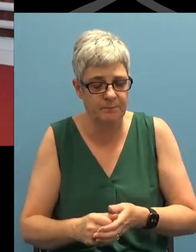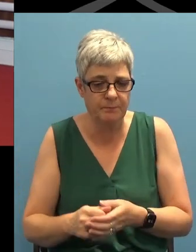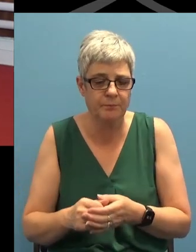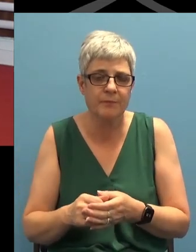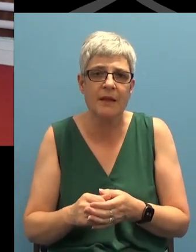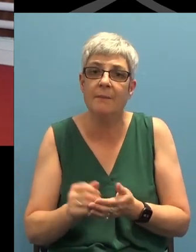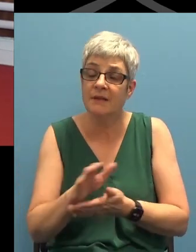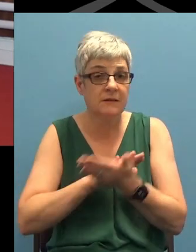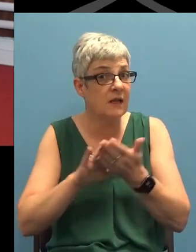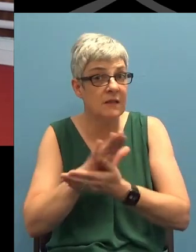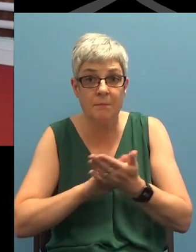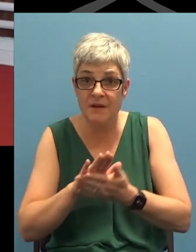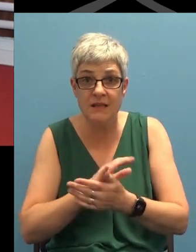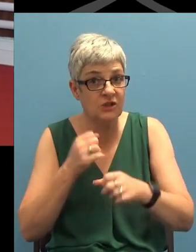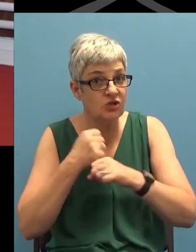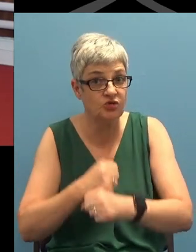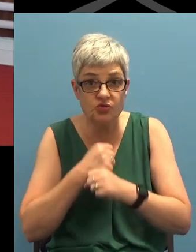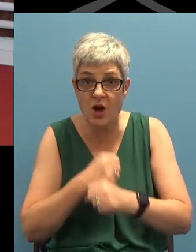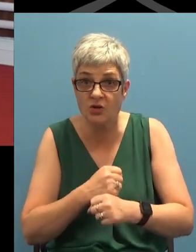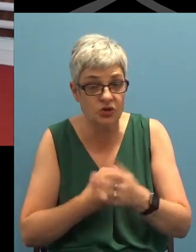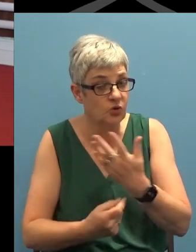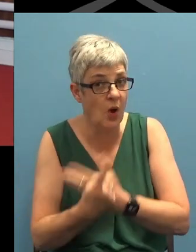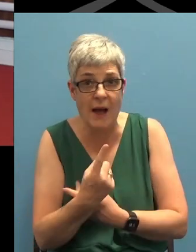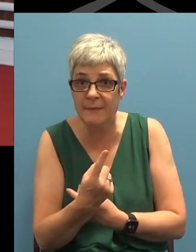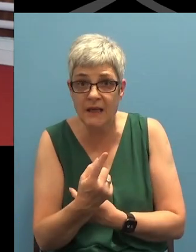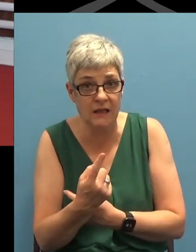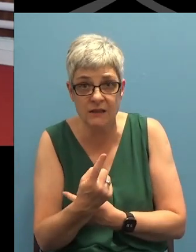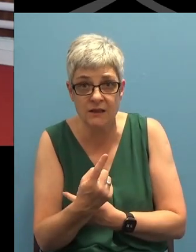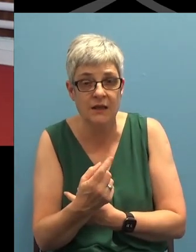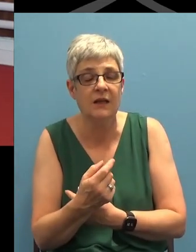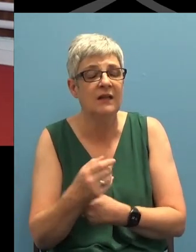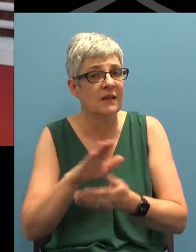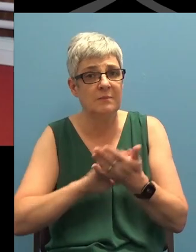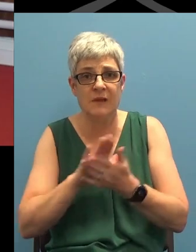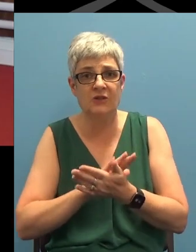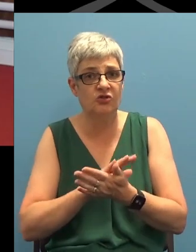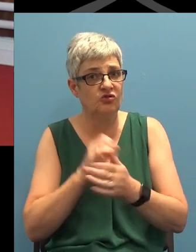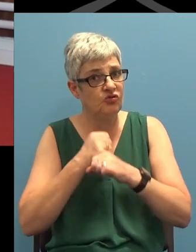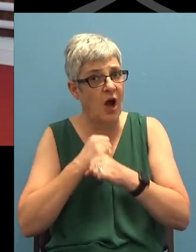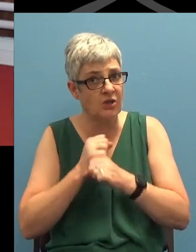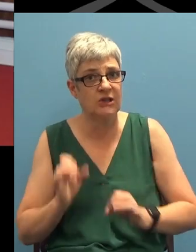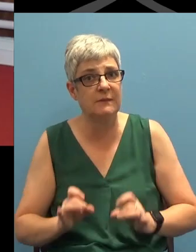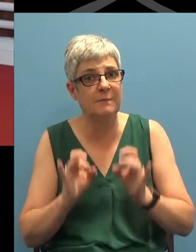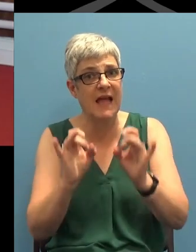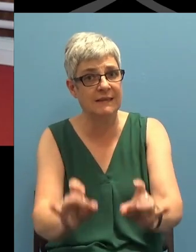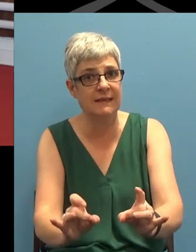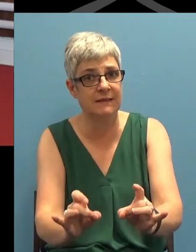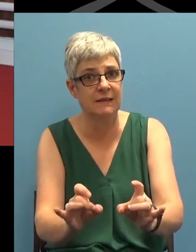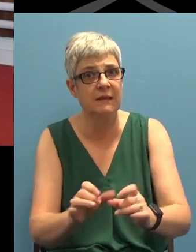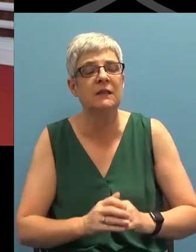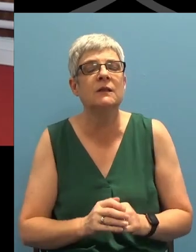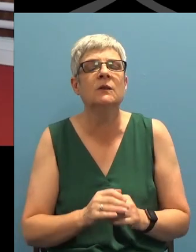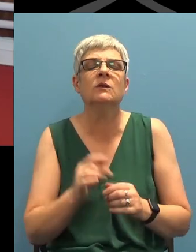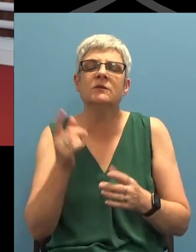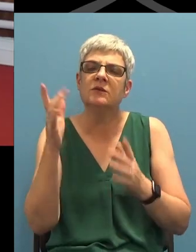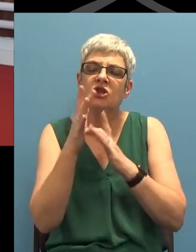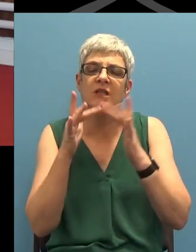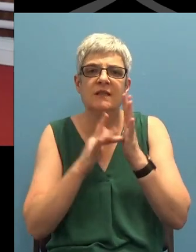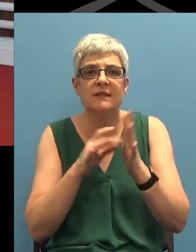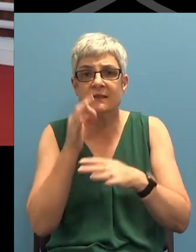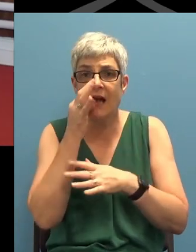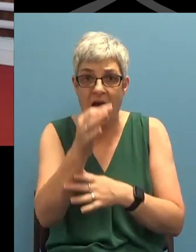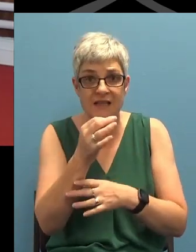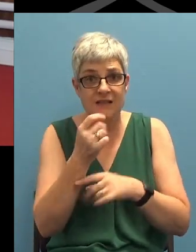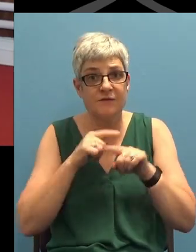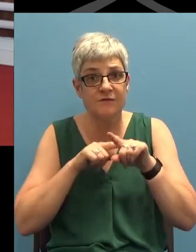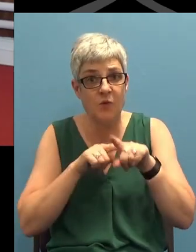But it doesn't mean that church has not been happening or that church is suspended. When Jesus commissioned his followers